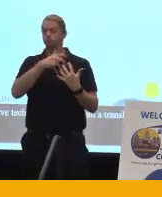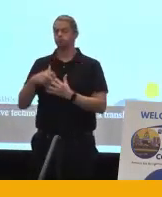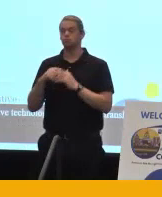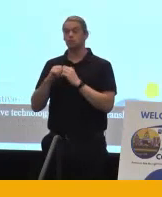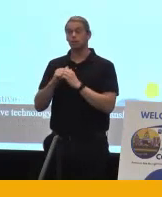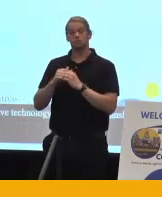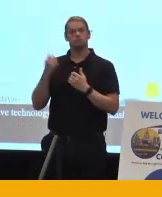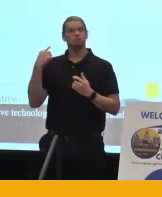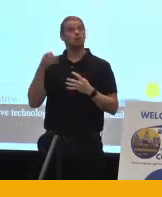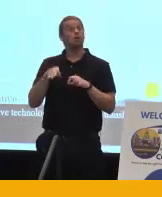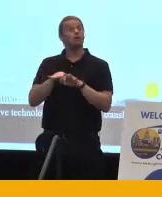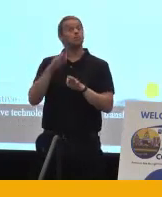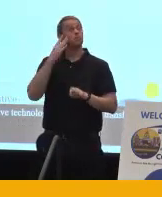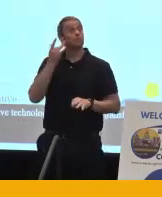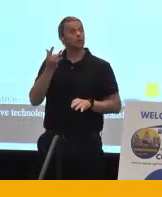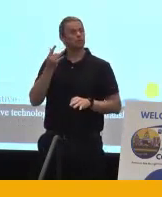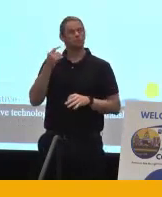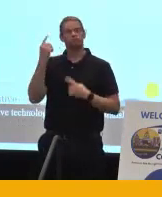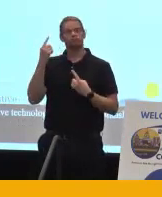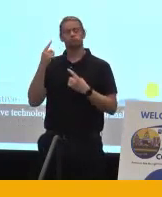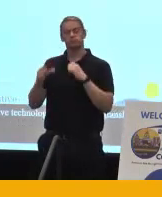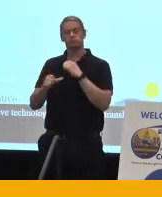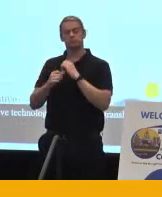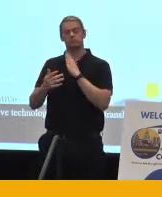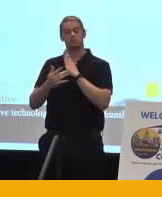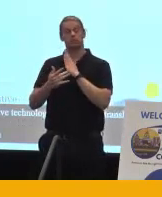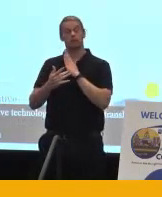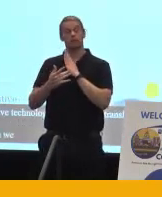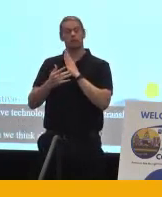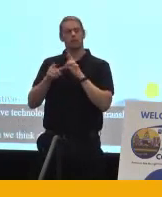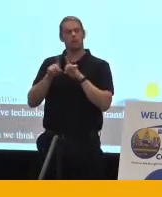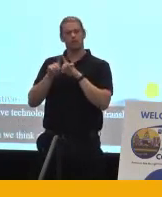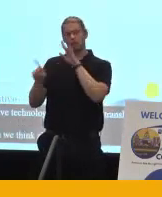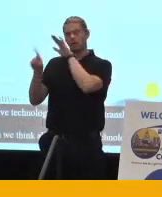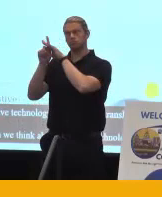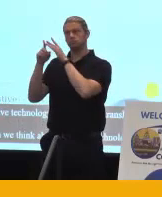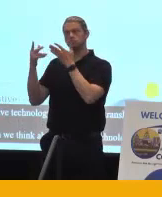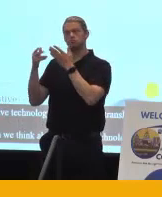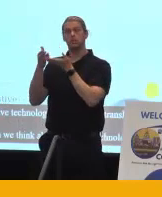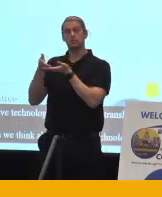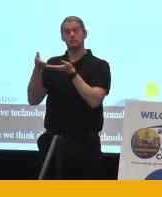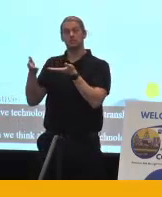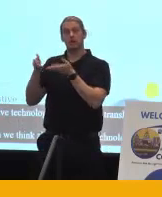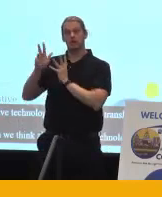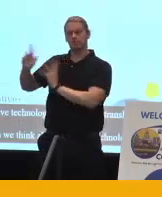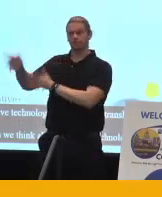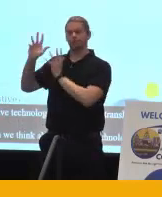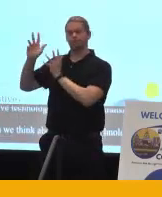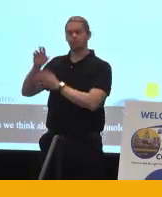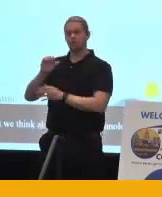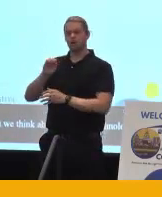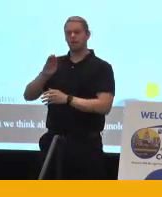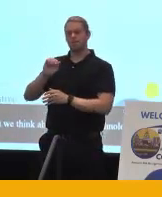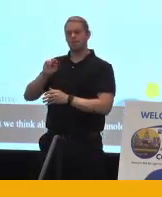this important? So when we think about assistive technology, one of the things we also think about is what we call device abandonment.